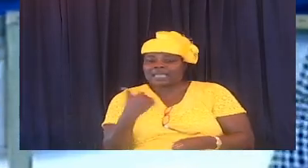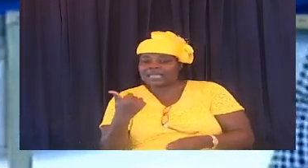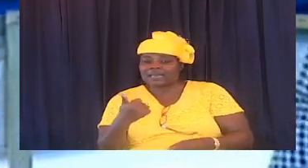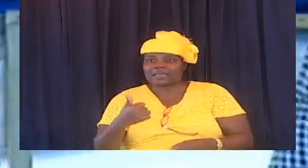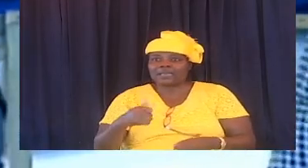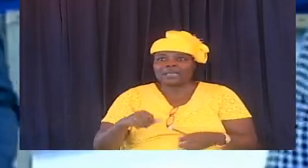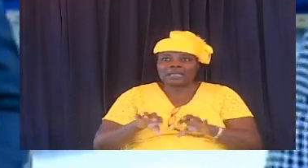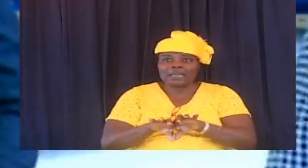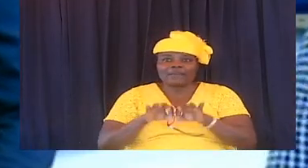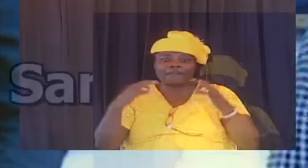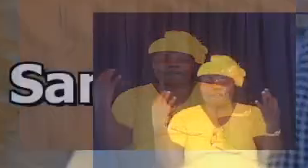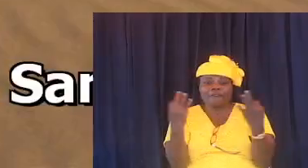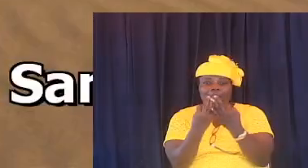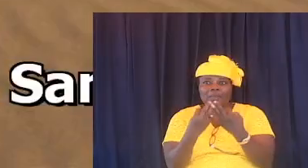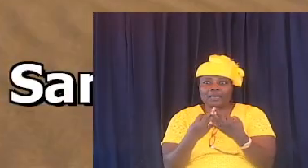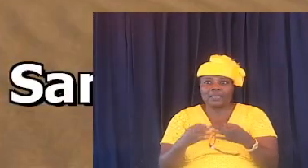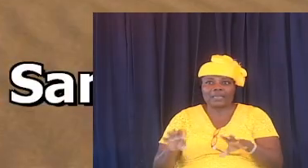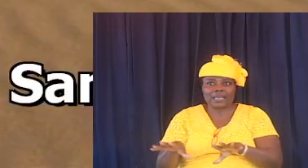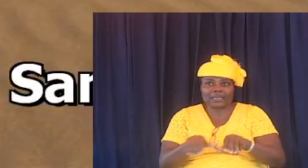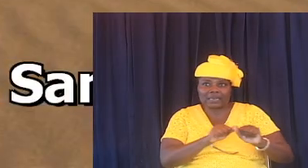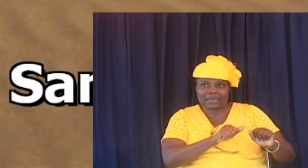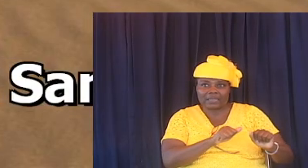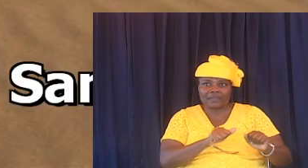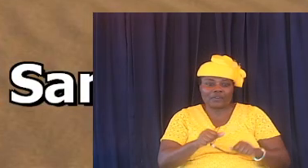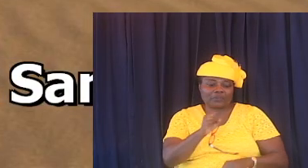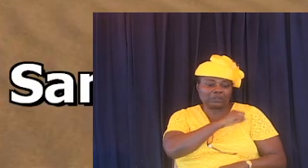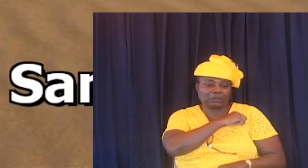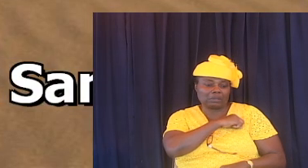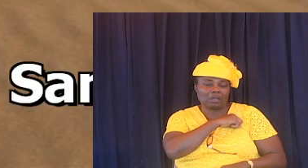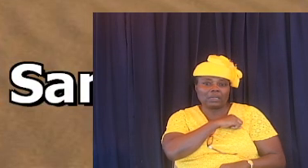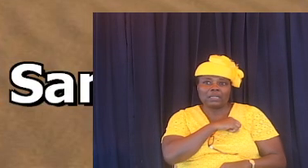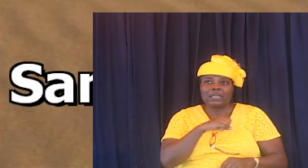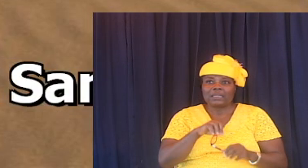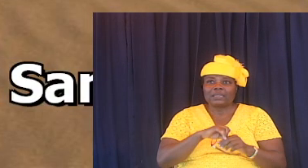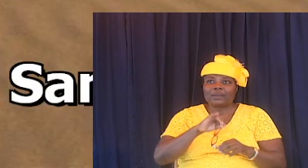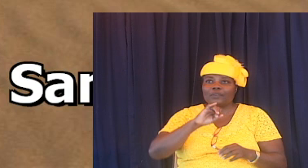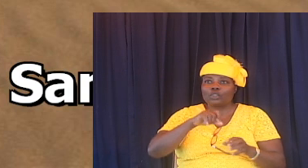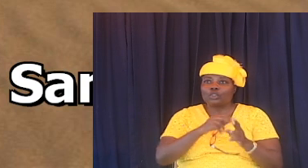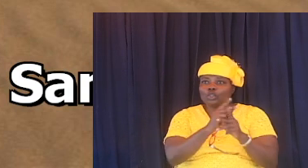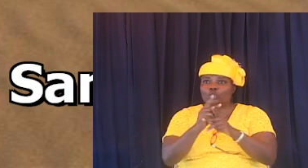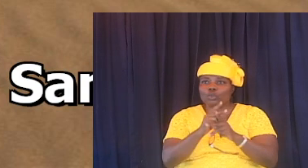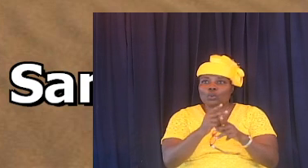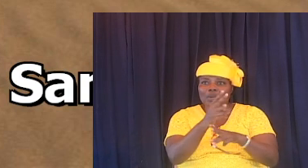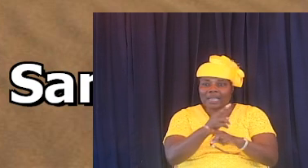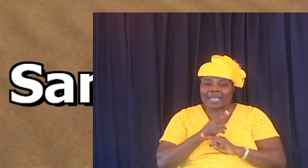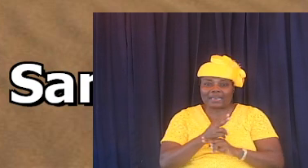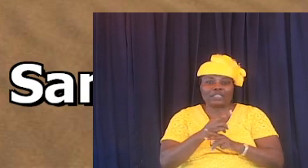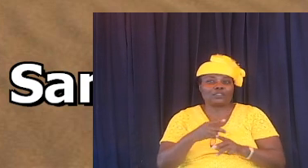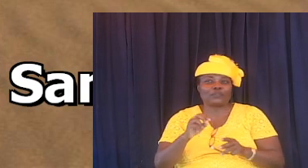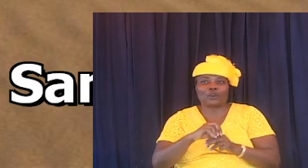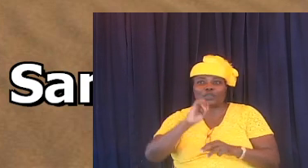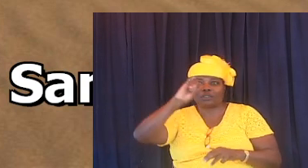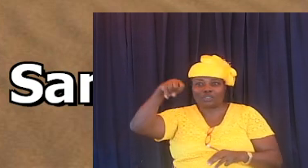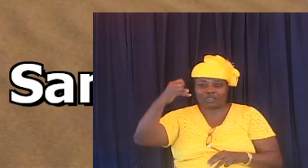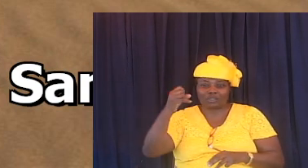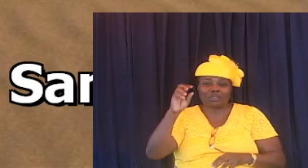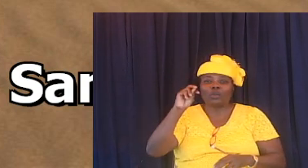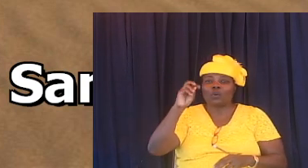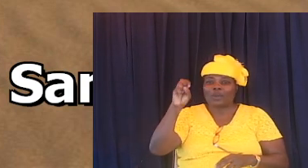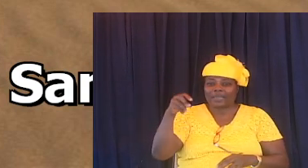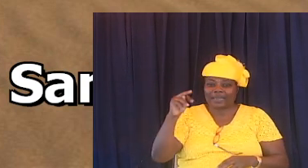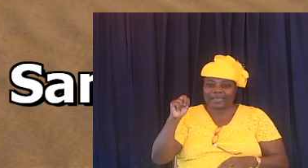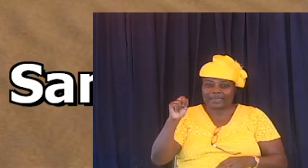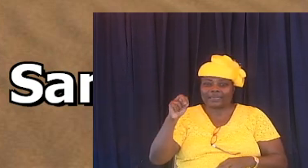the house of Saul, that I may shew him kindness for Jonathan's sake?" And there was of the house of Saul